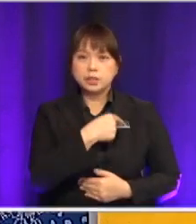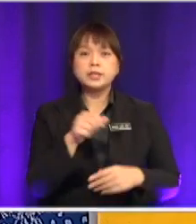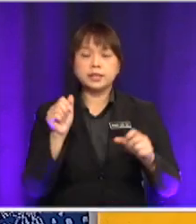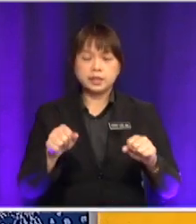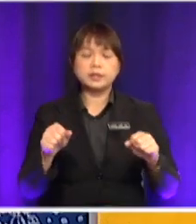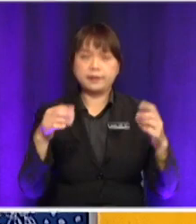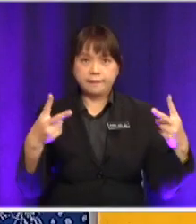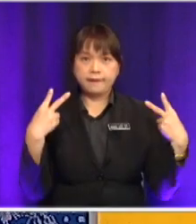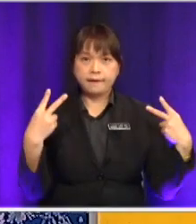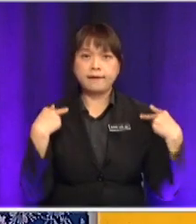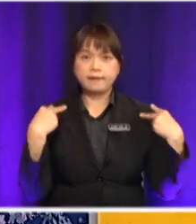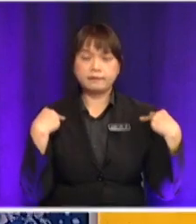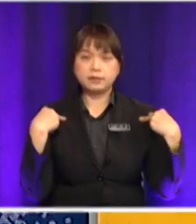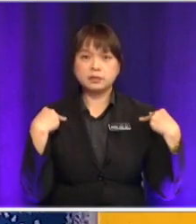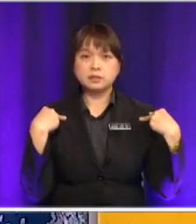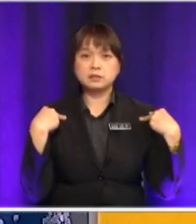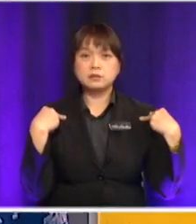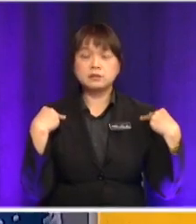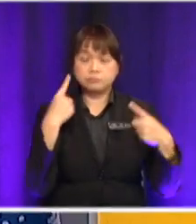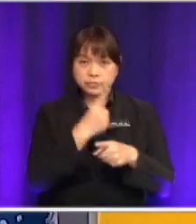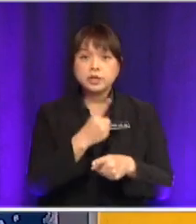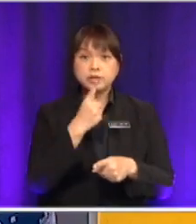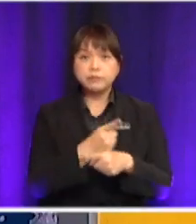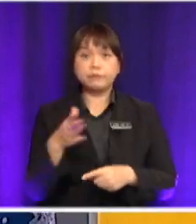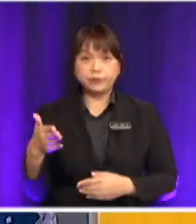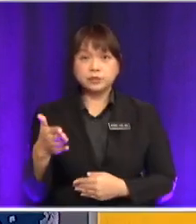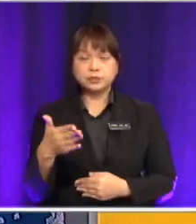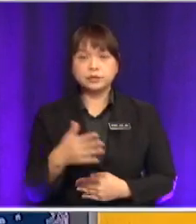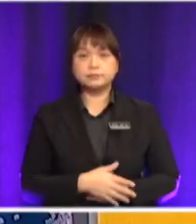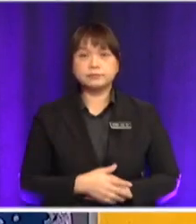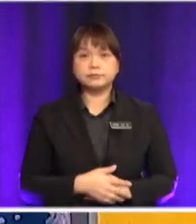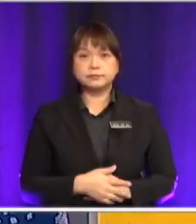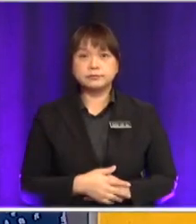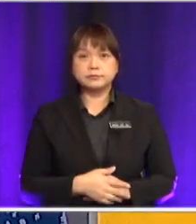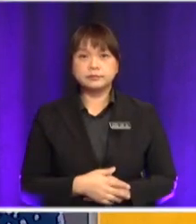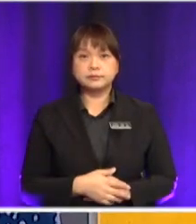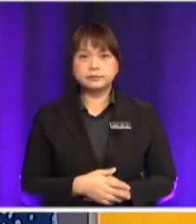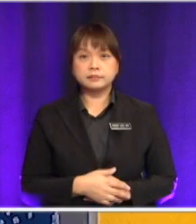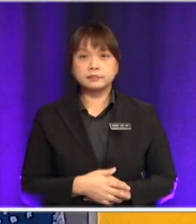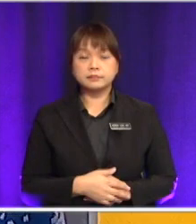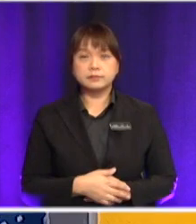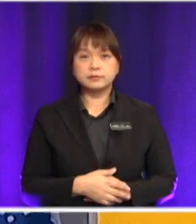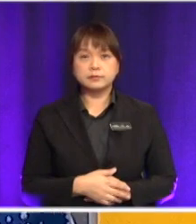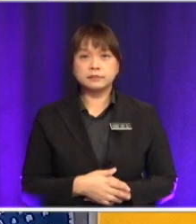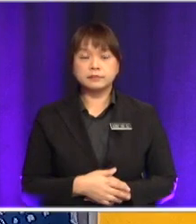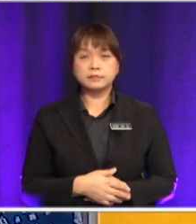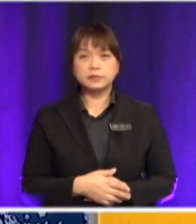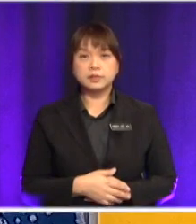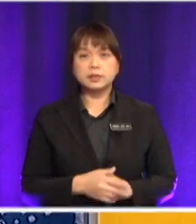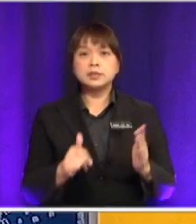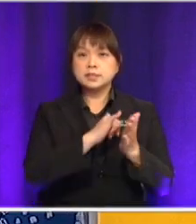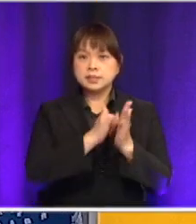colorful in your tank, right? But actually there's a reason, so I'm just going to read up a bit because I don't want to get my facts wrong. Okay, these